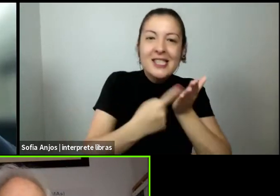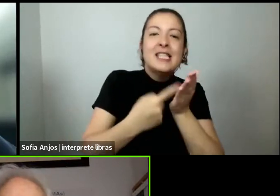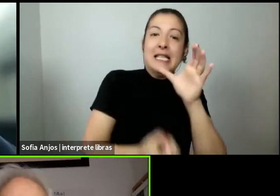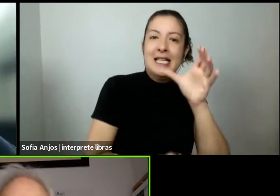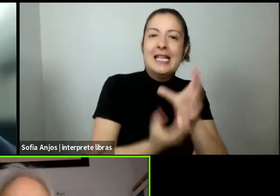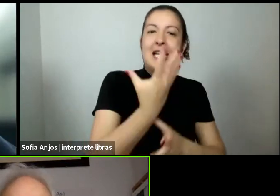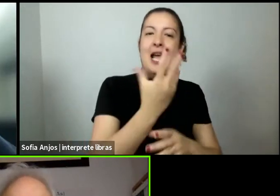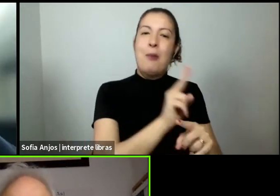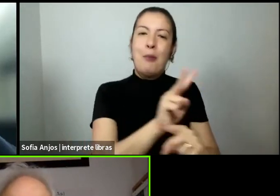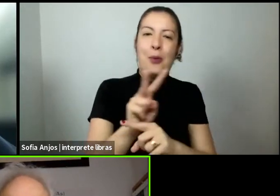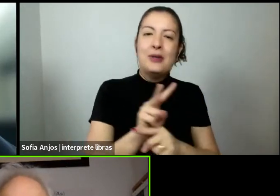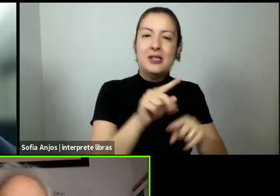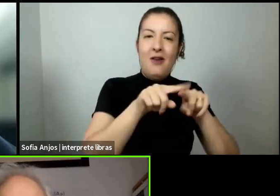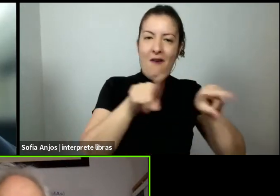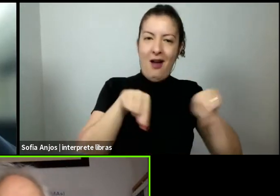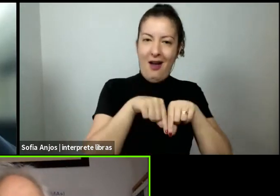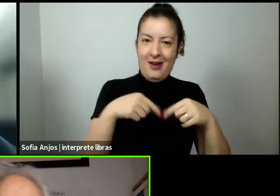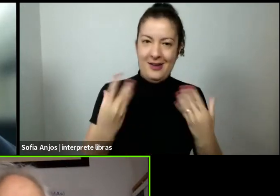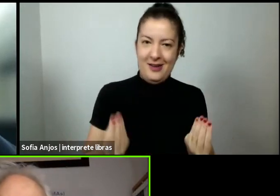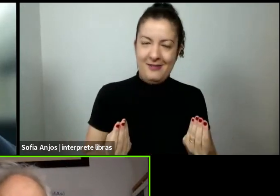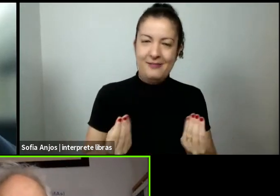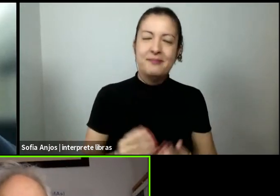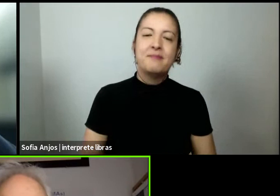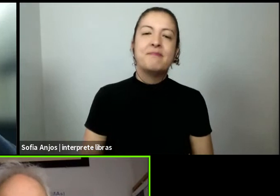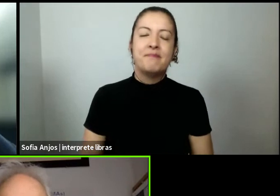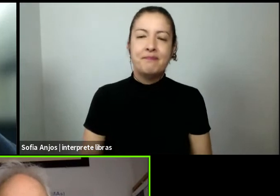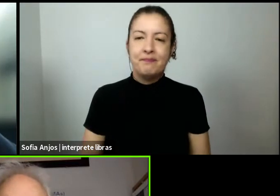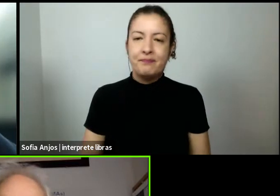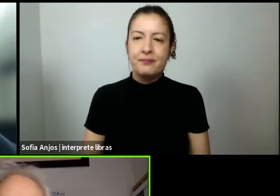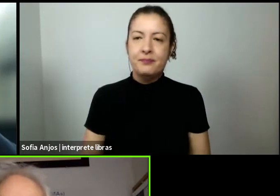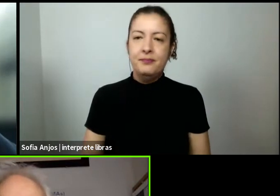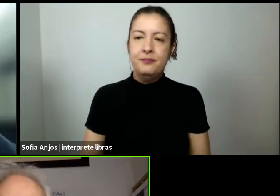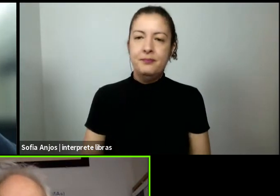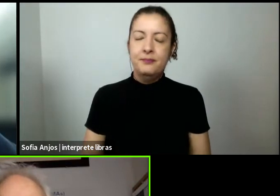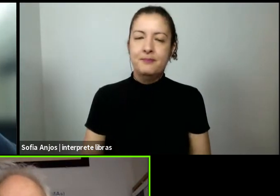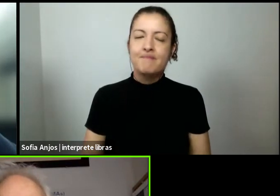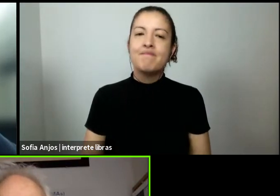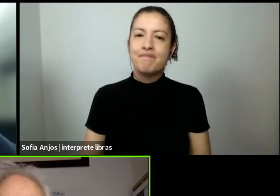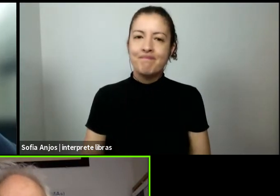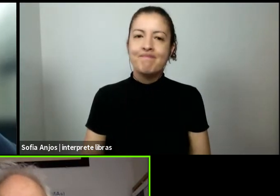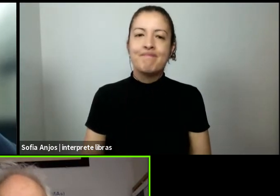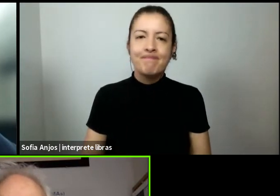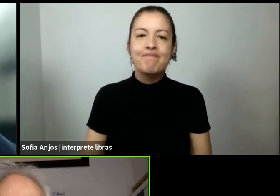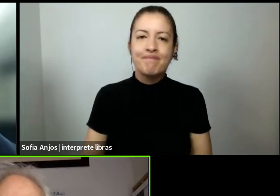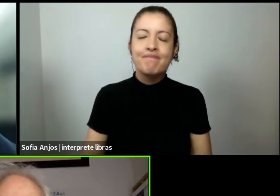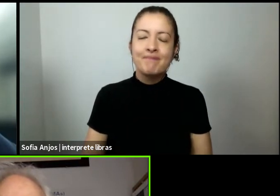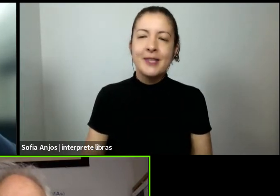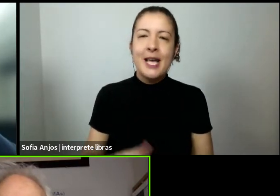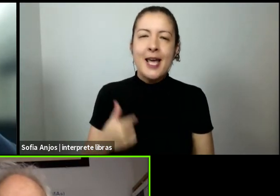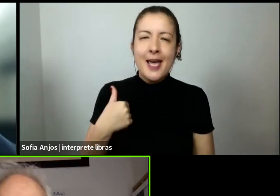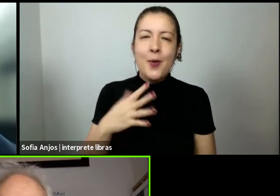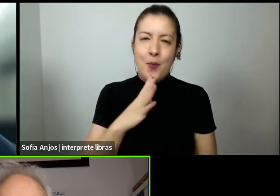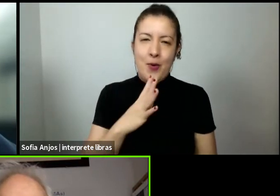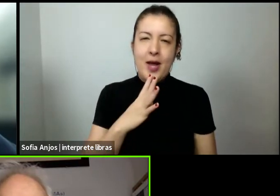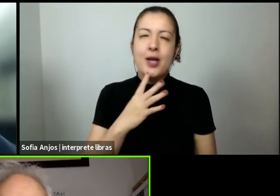That's difficult. I know with dugong in some parts of the world where we've worked,